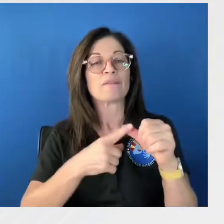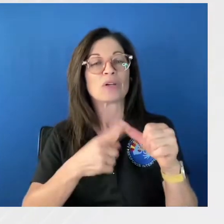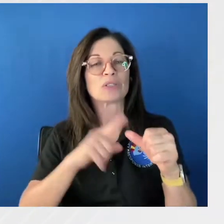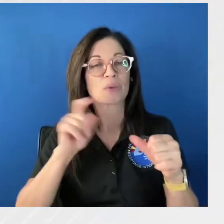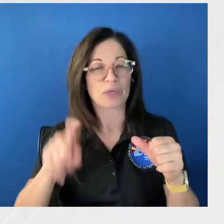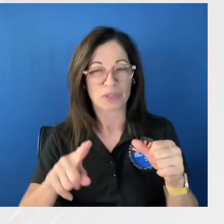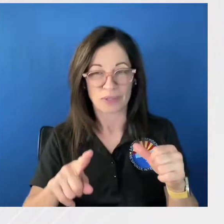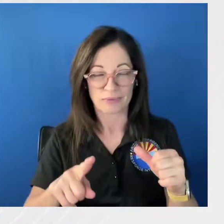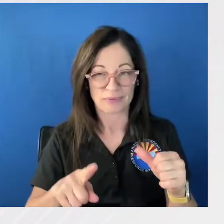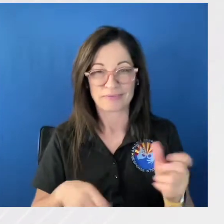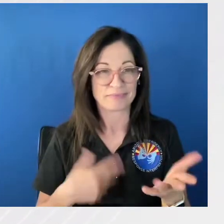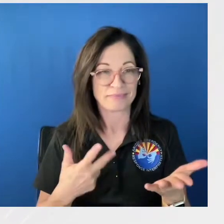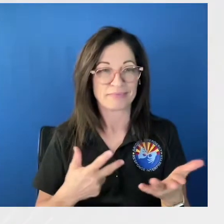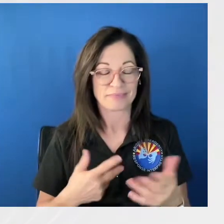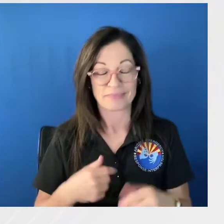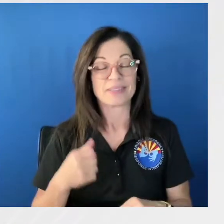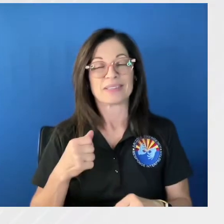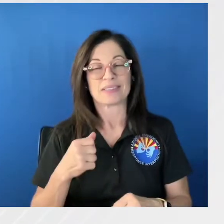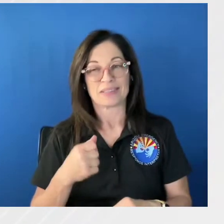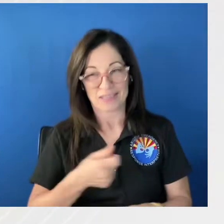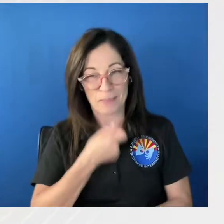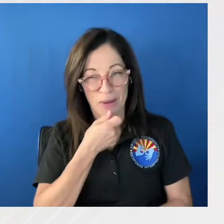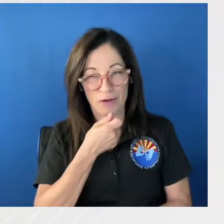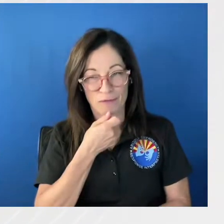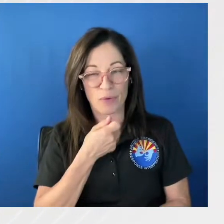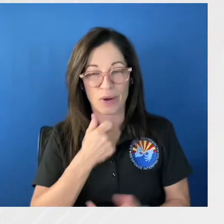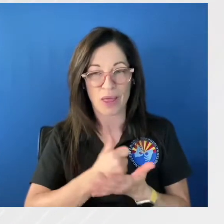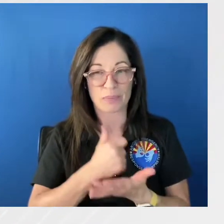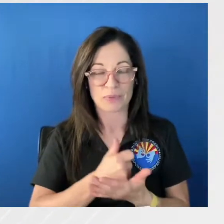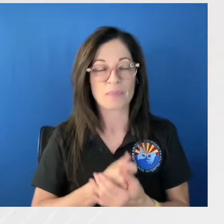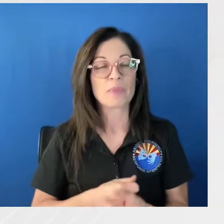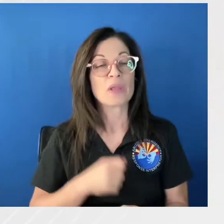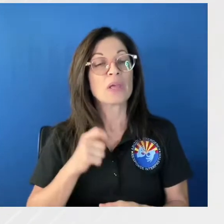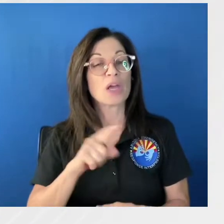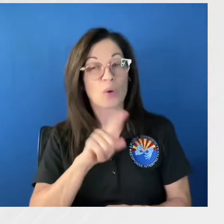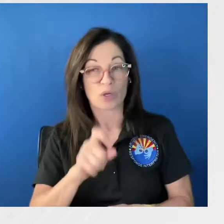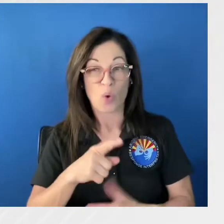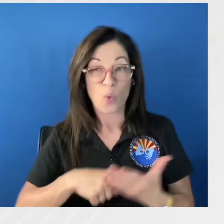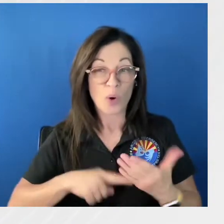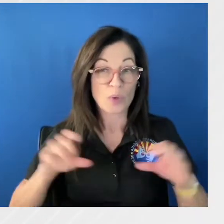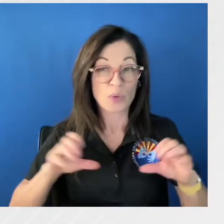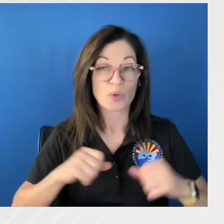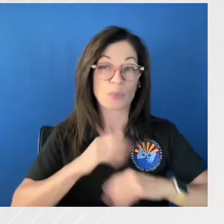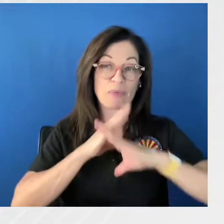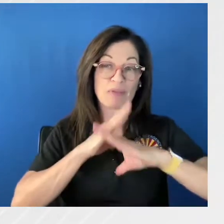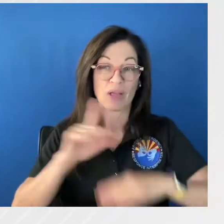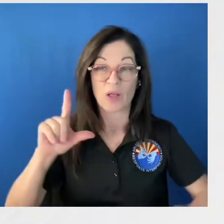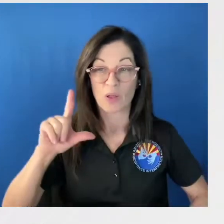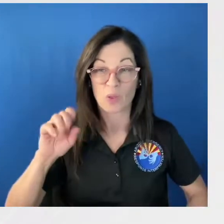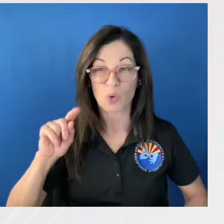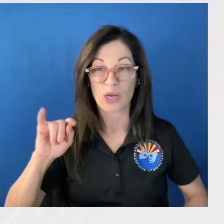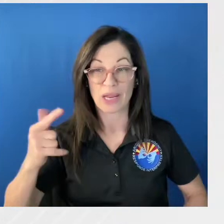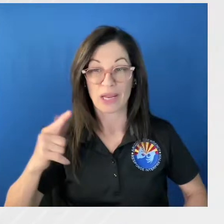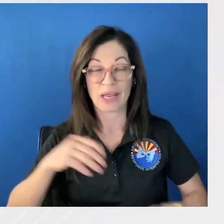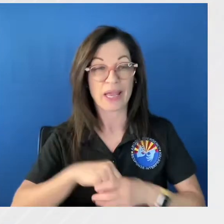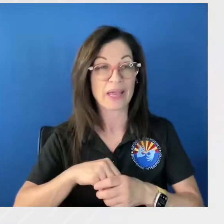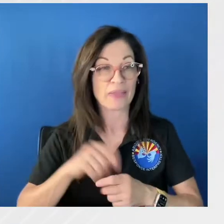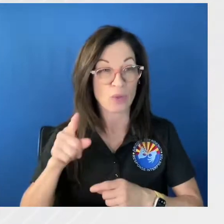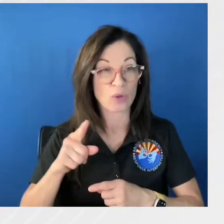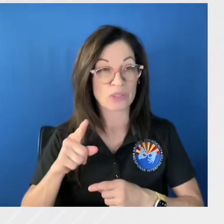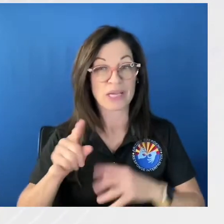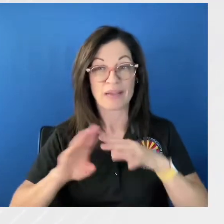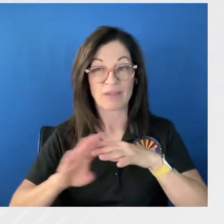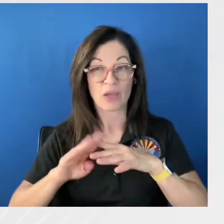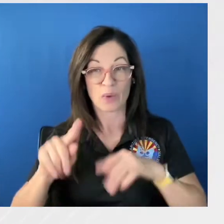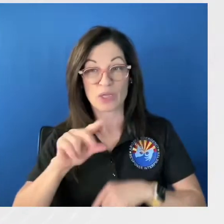I'm sorry. What is being done to prevent looting in the evacuation zones? Go to jail. Go to jail.